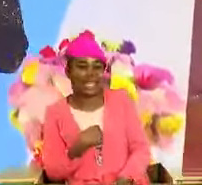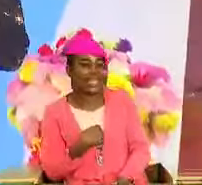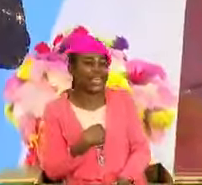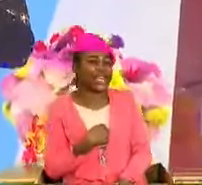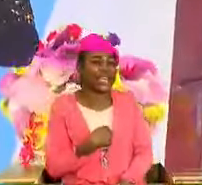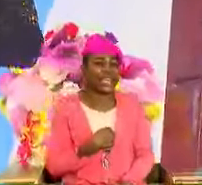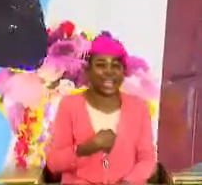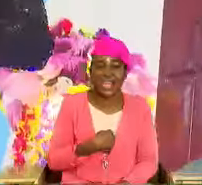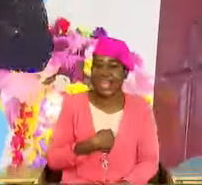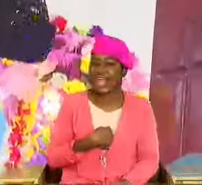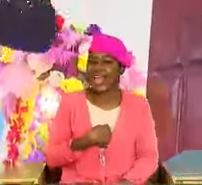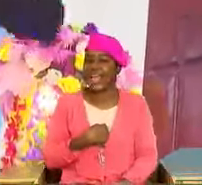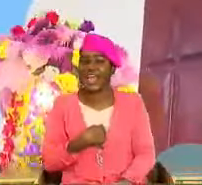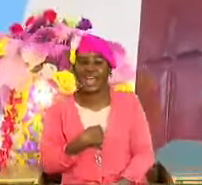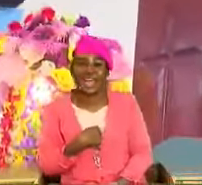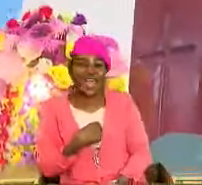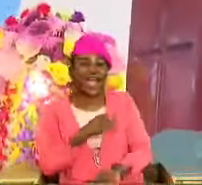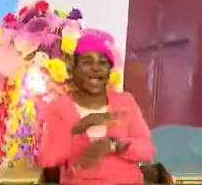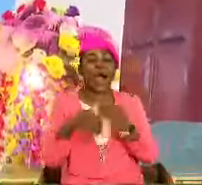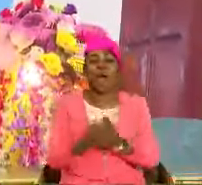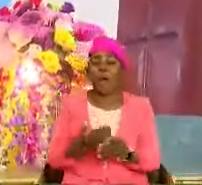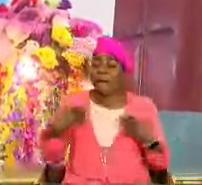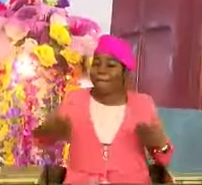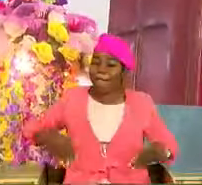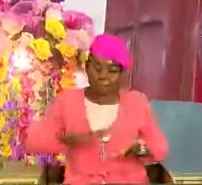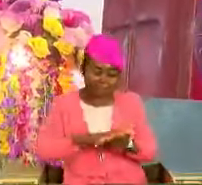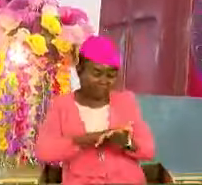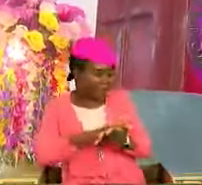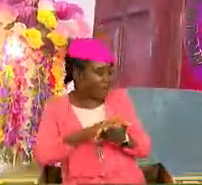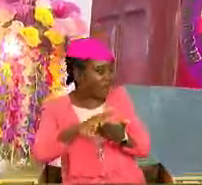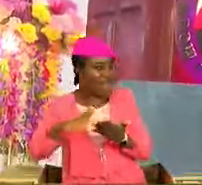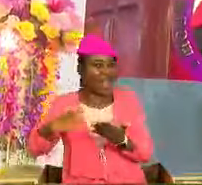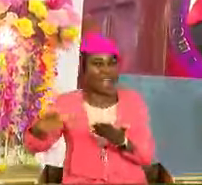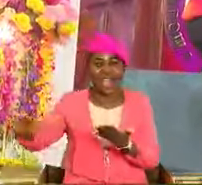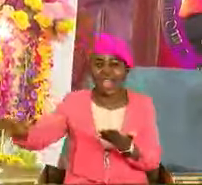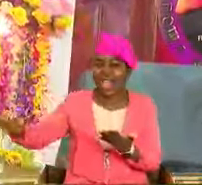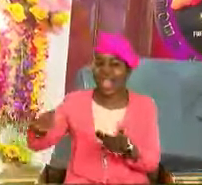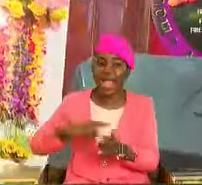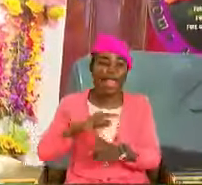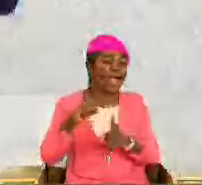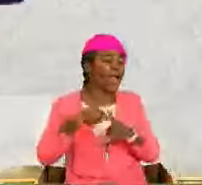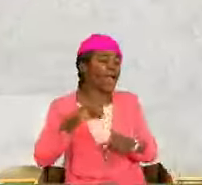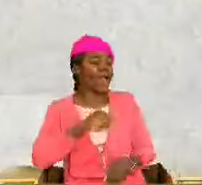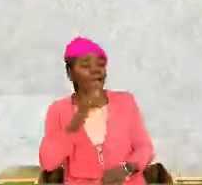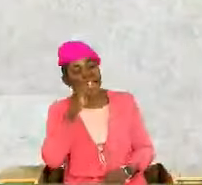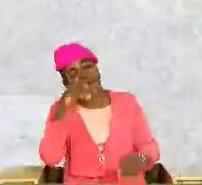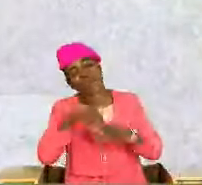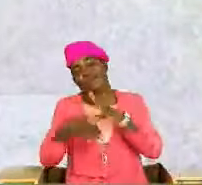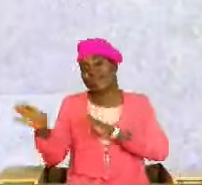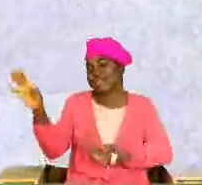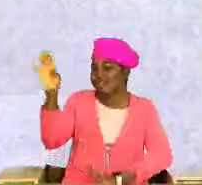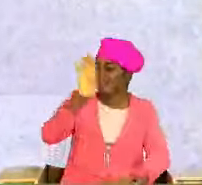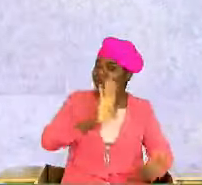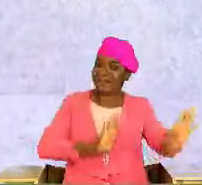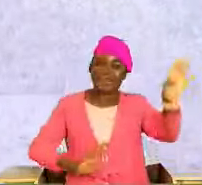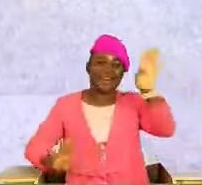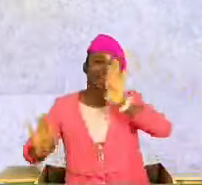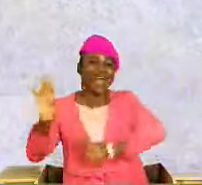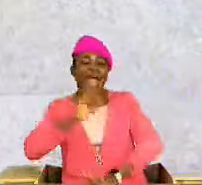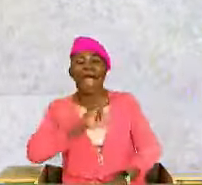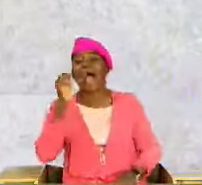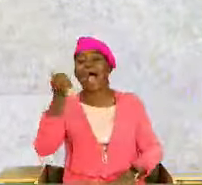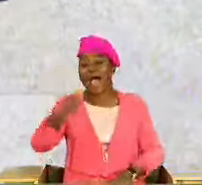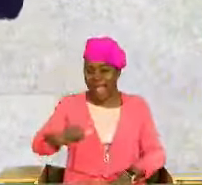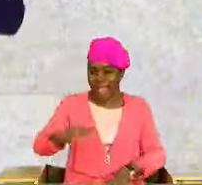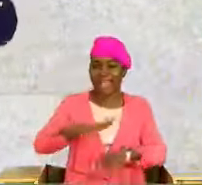he fight when I'm in trouble I can call him